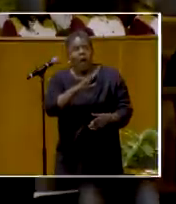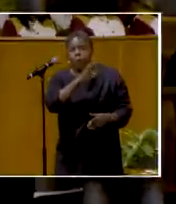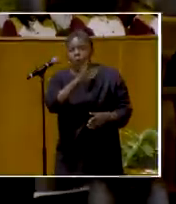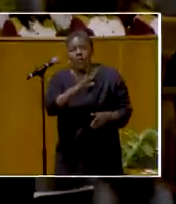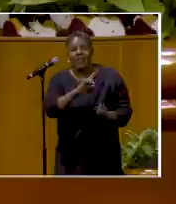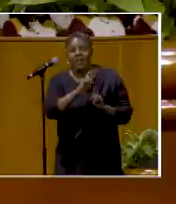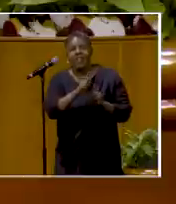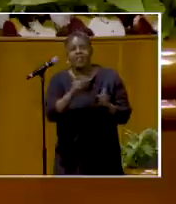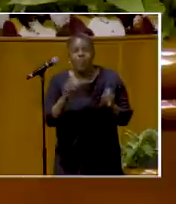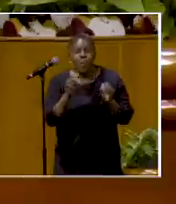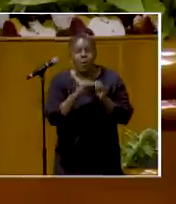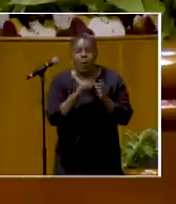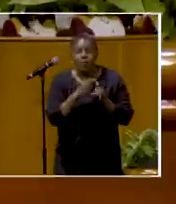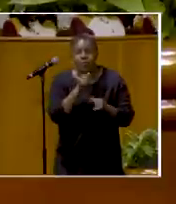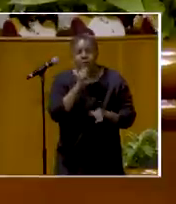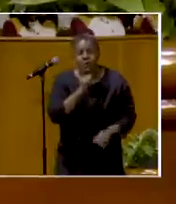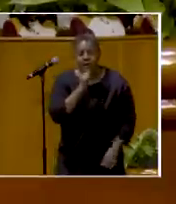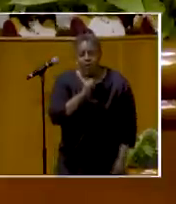you can bear,